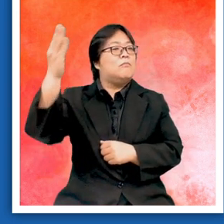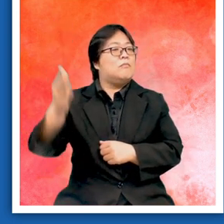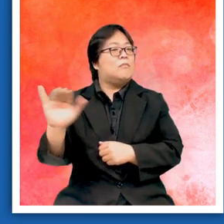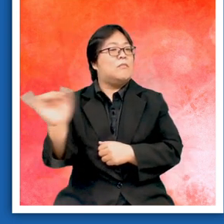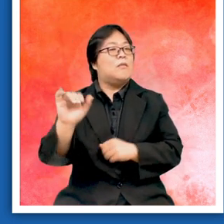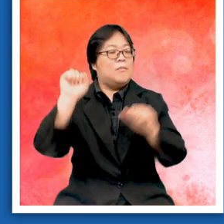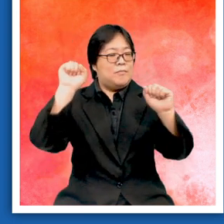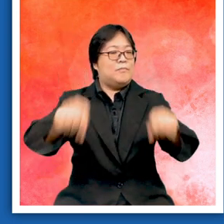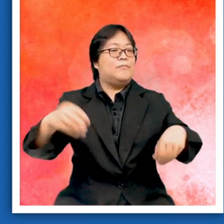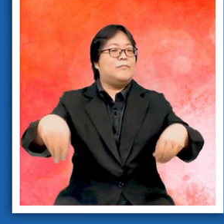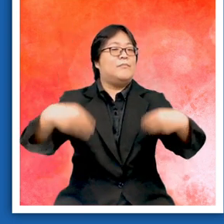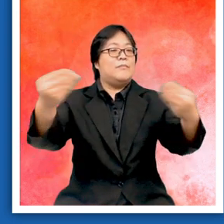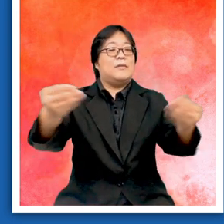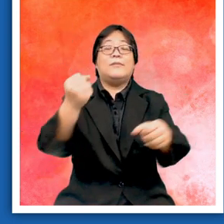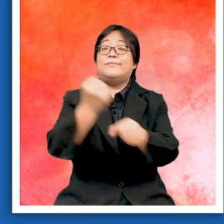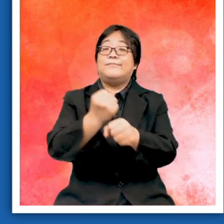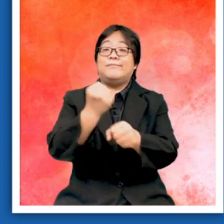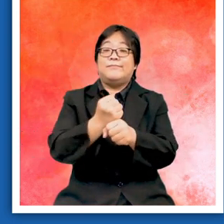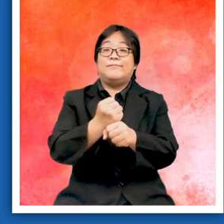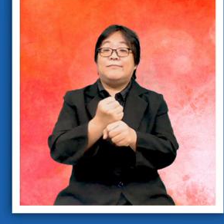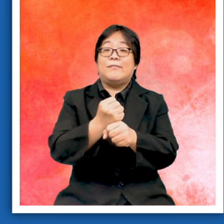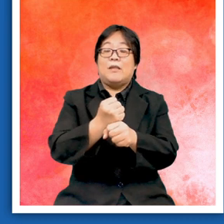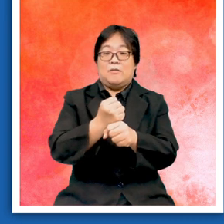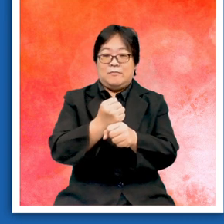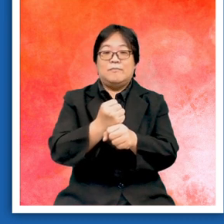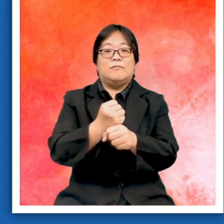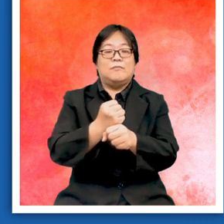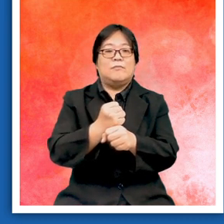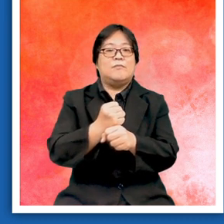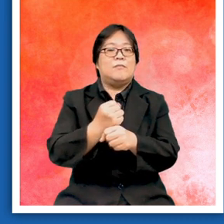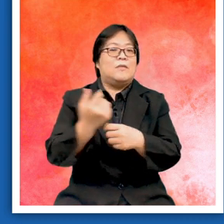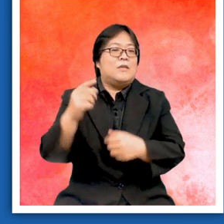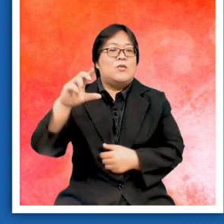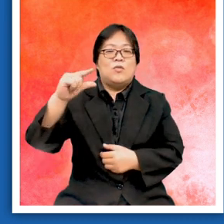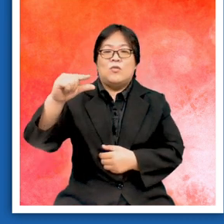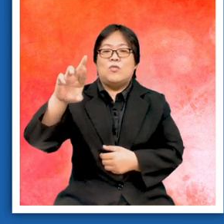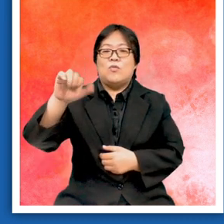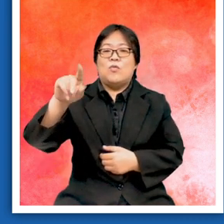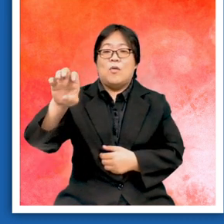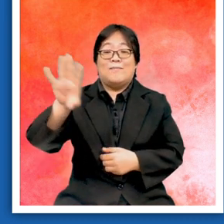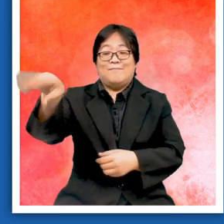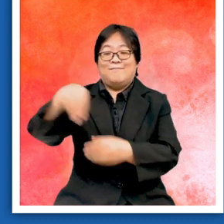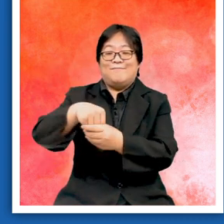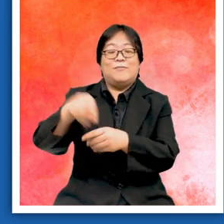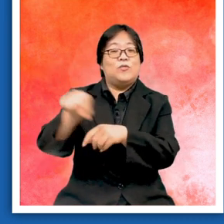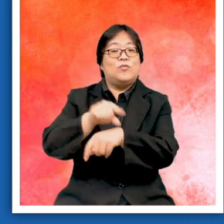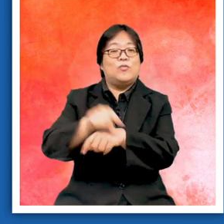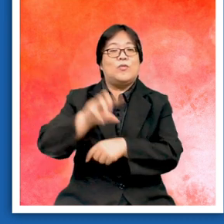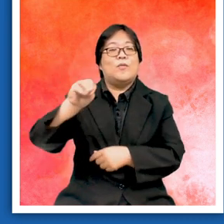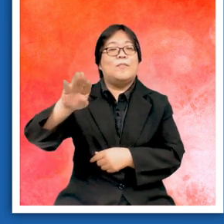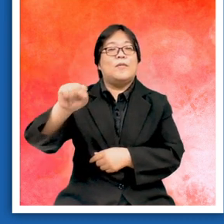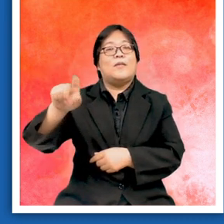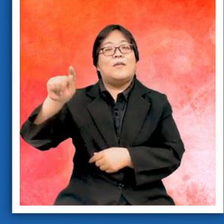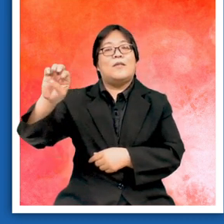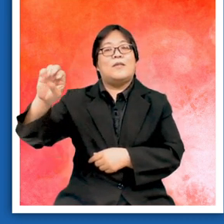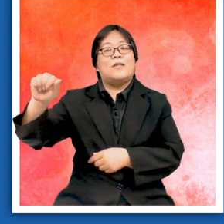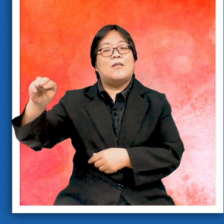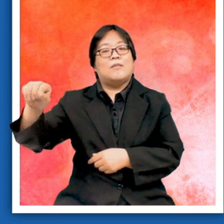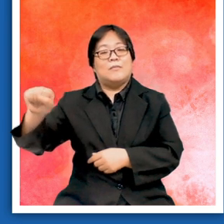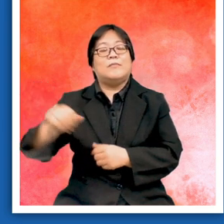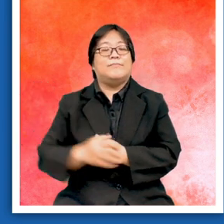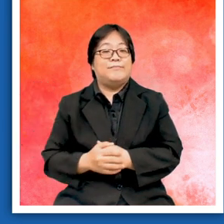you assignments, graded assignments in your Microsoft Teams. So every